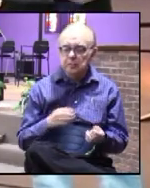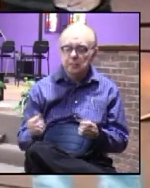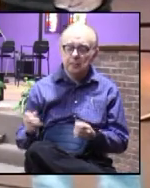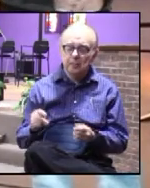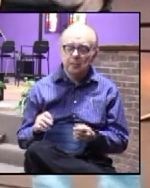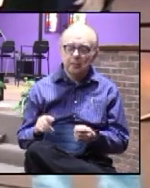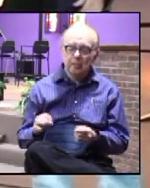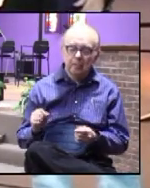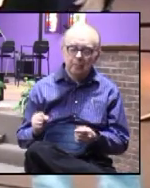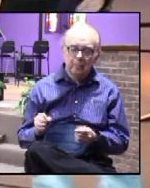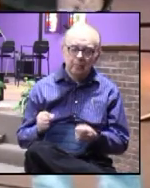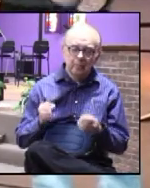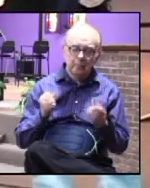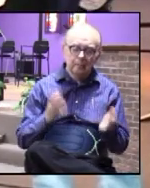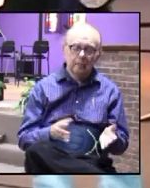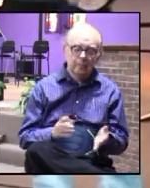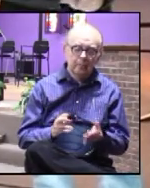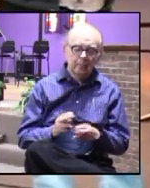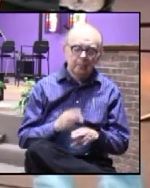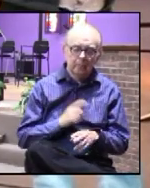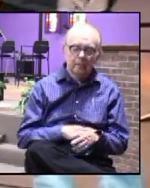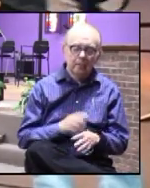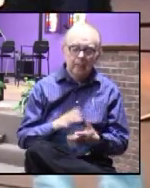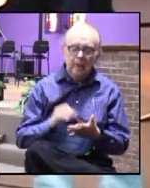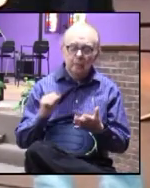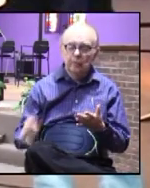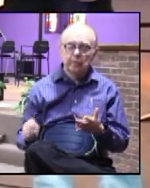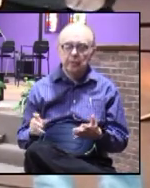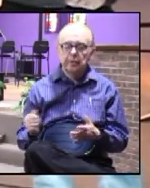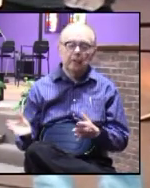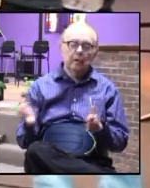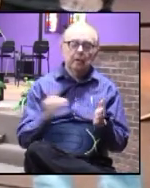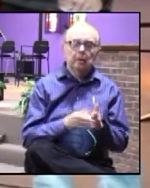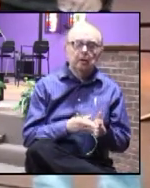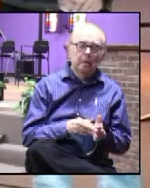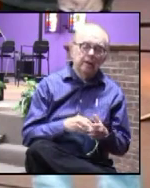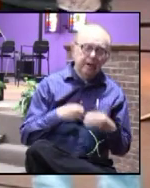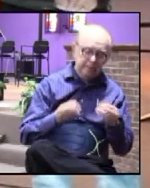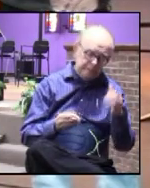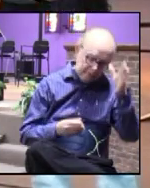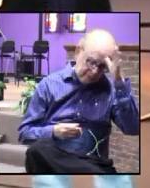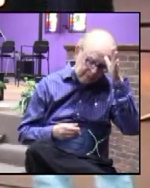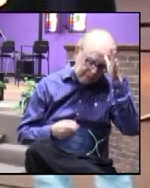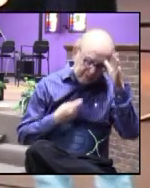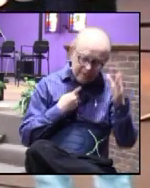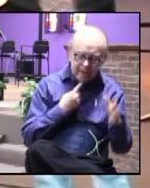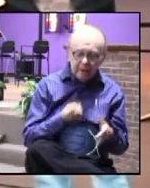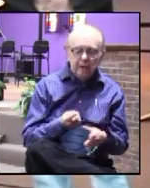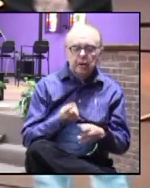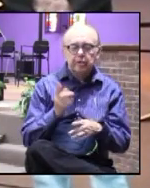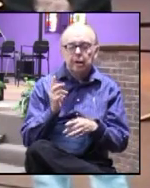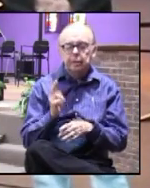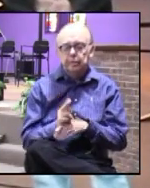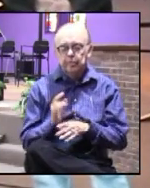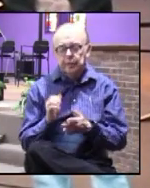pants, left for a while, took the tag off of it, brought it back to my dad, and said, now here, try these